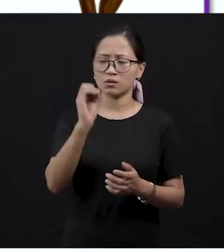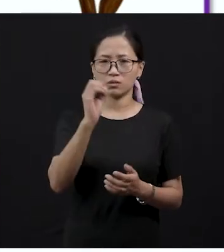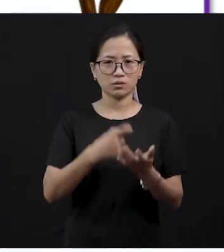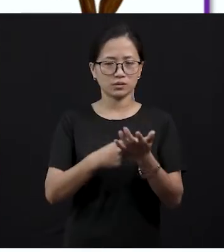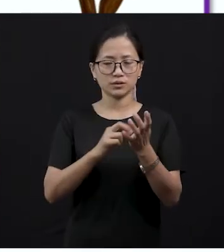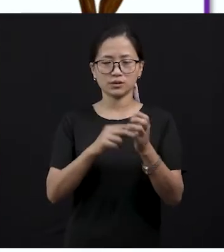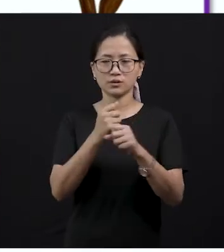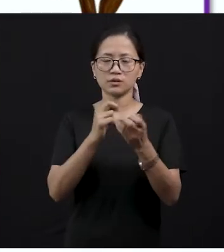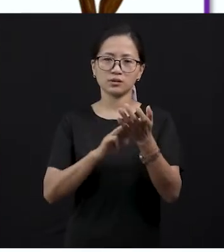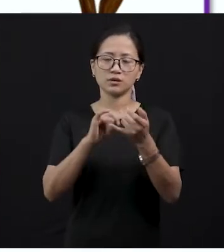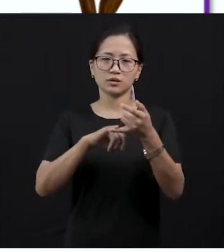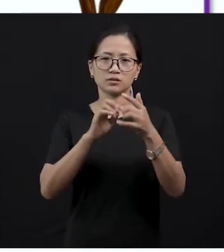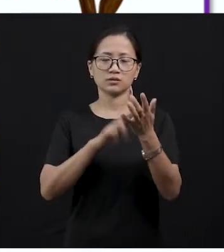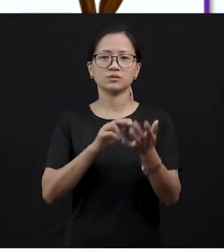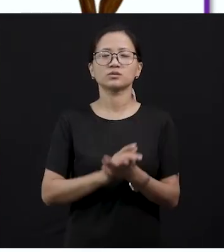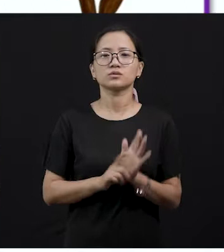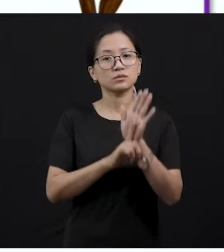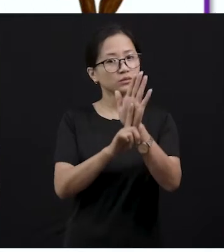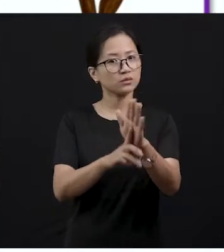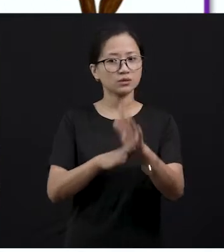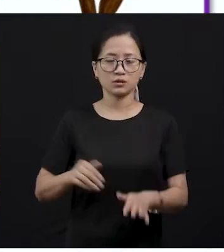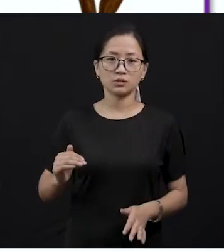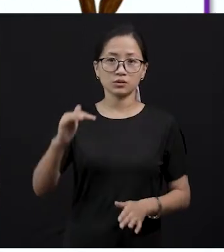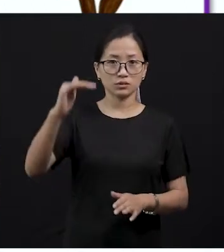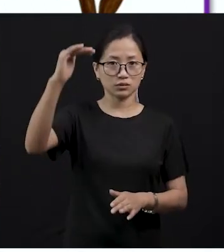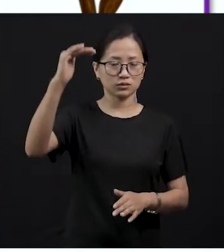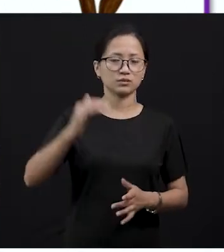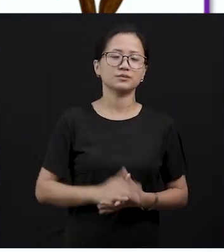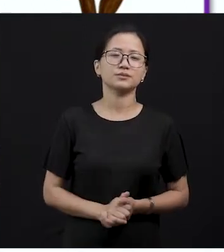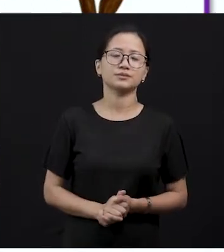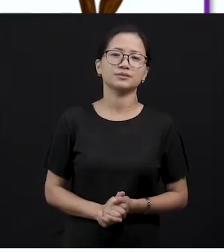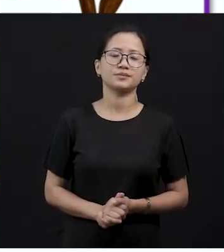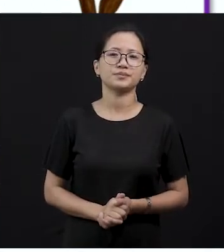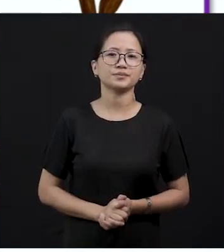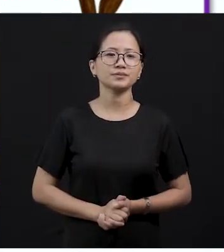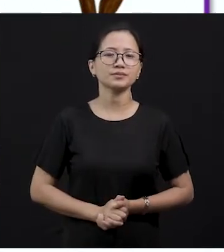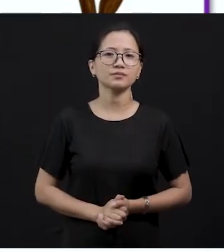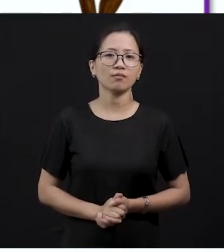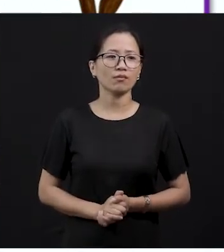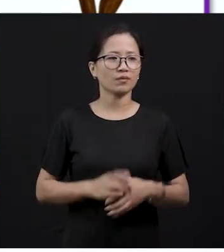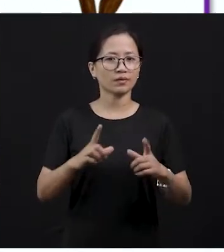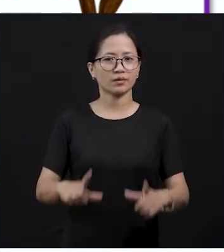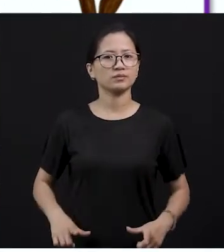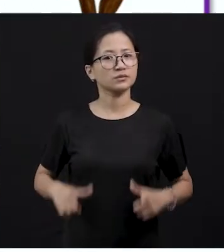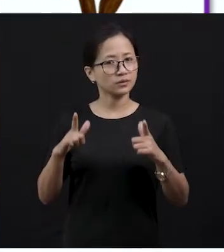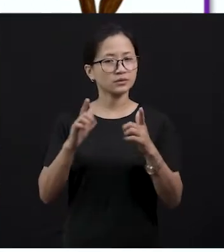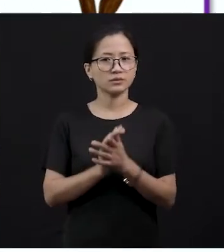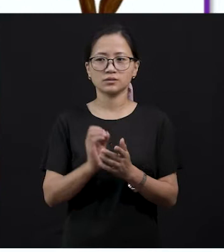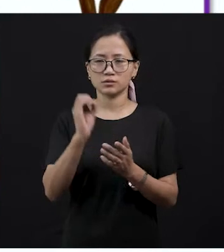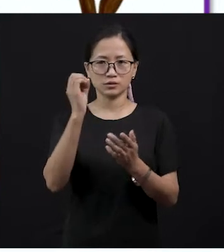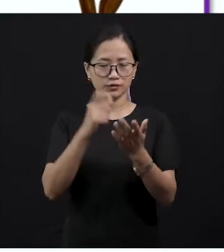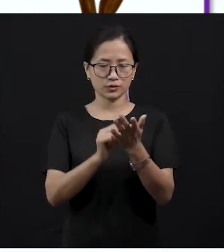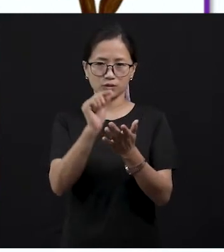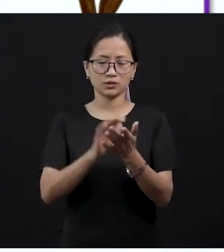organisms show growth. That means organisms grow. living organisms